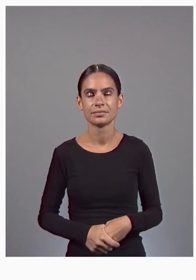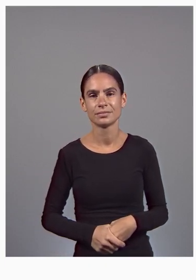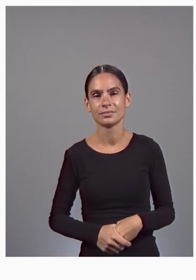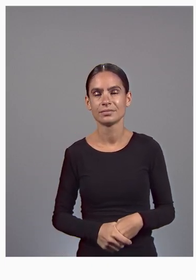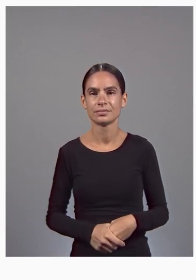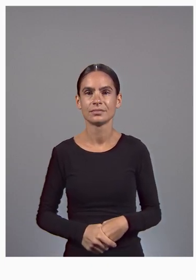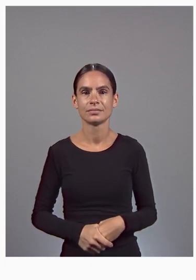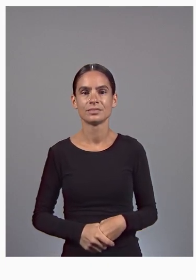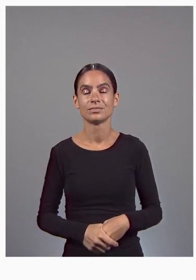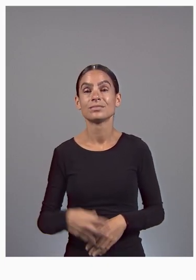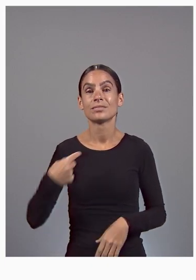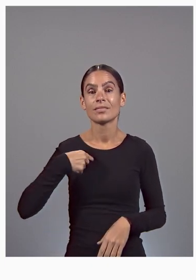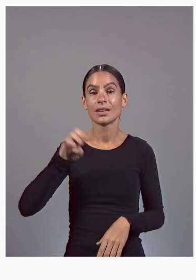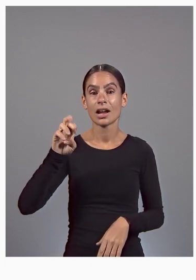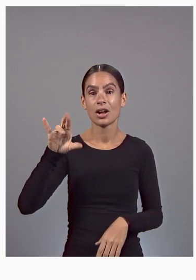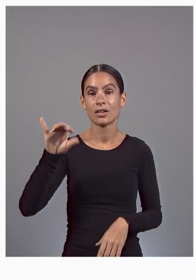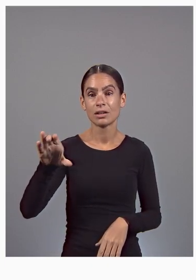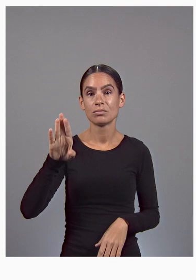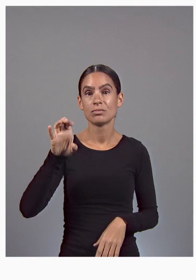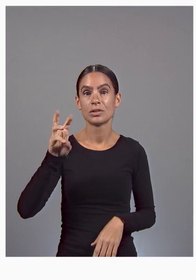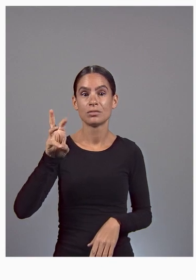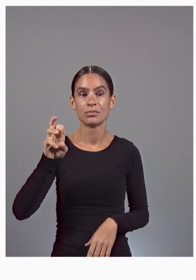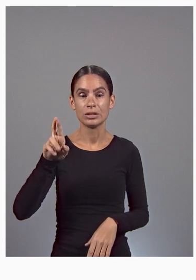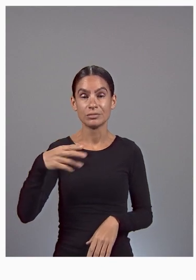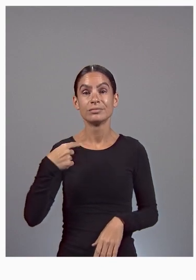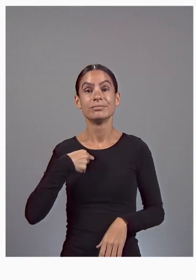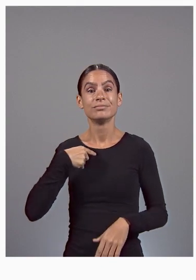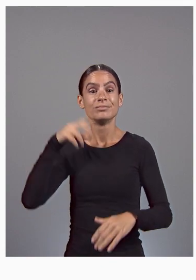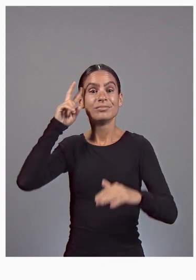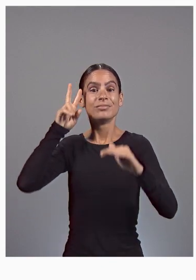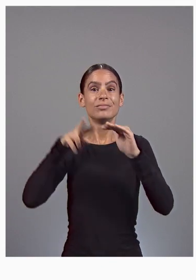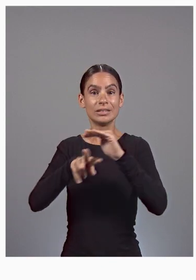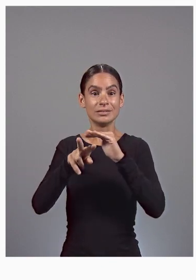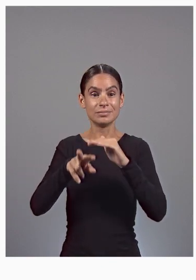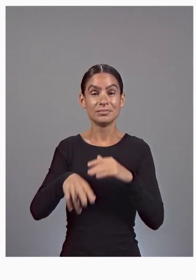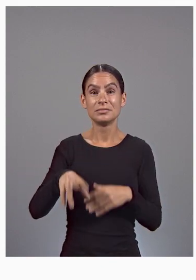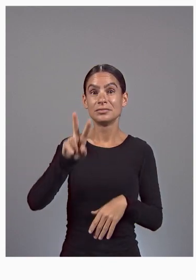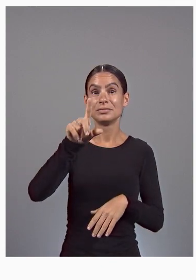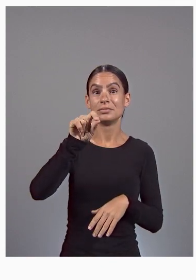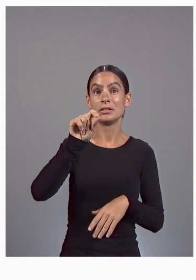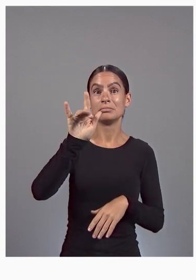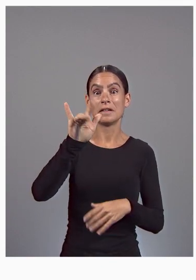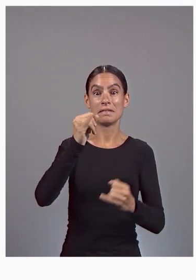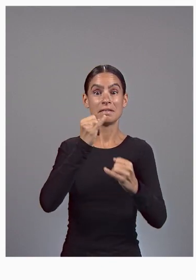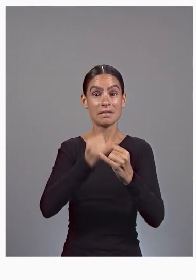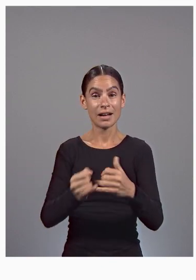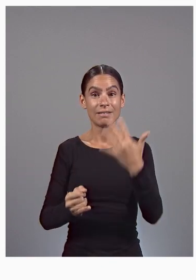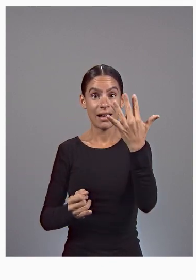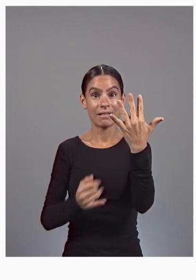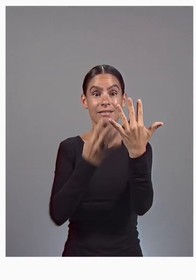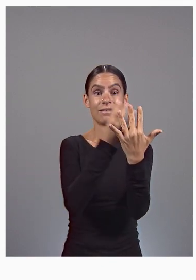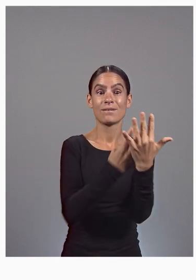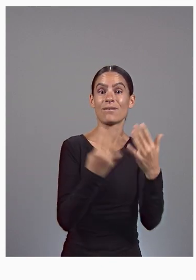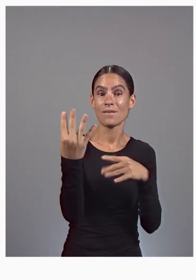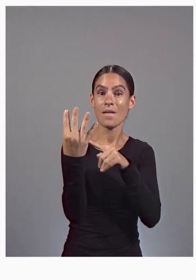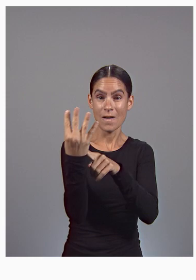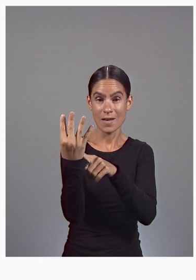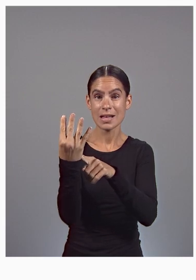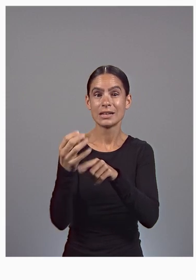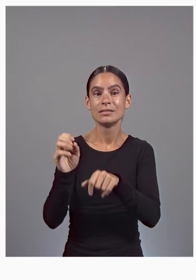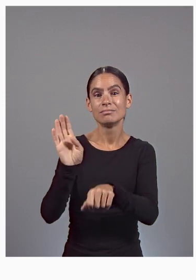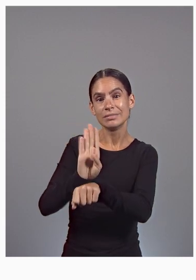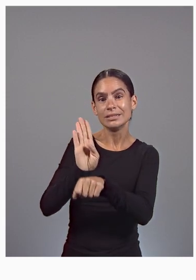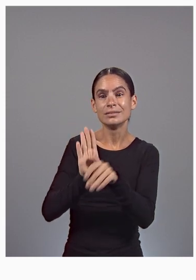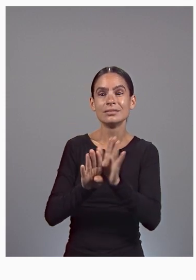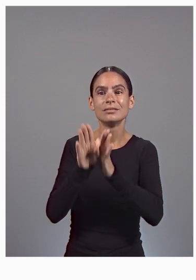My name is Eric Brewer, and my prediction is that by the end of 2025, 4 out of 5 enterprise developers will use some form of